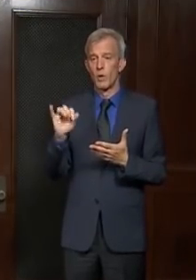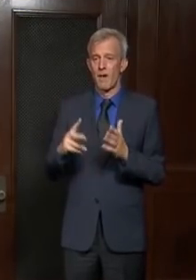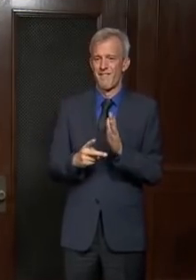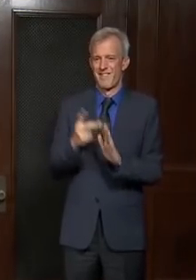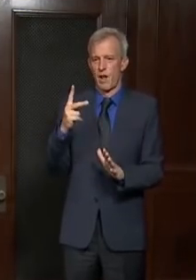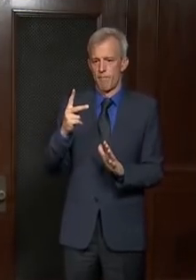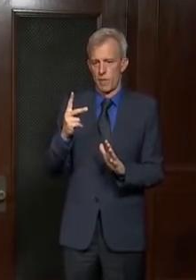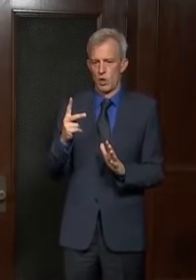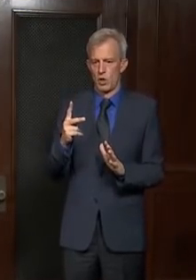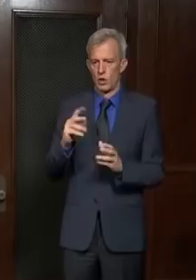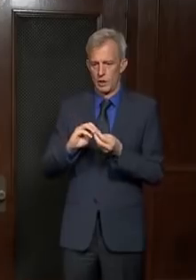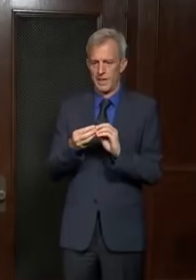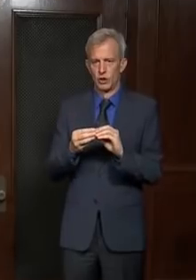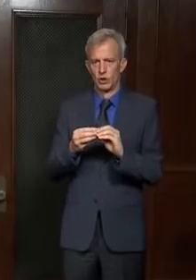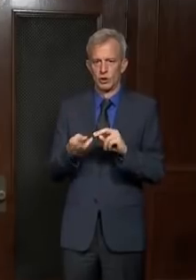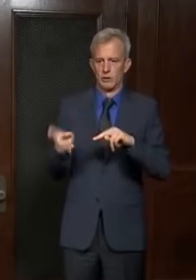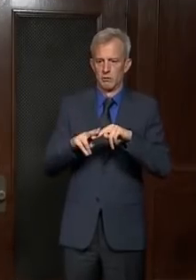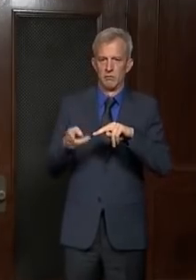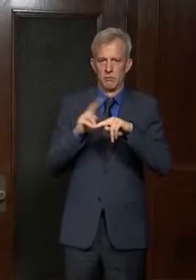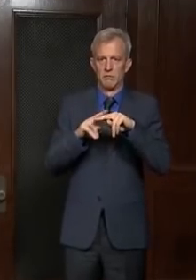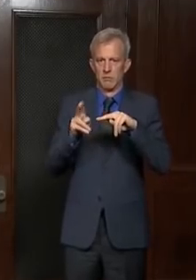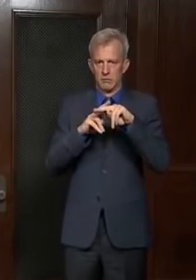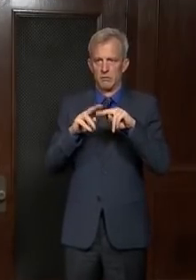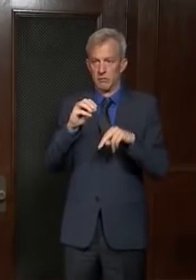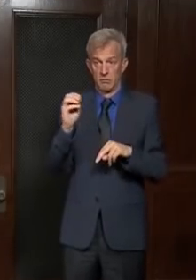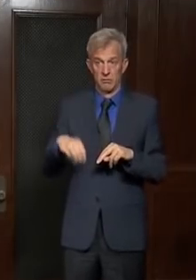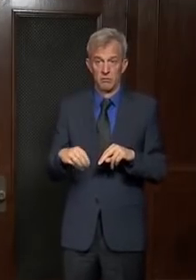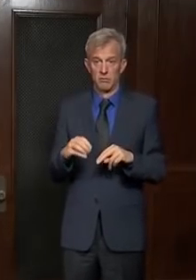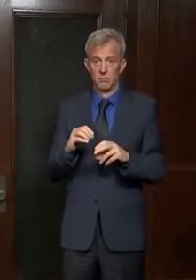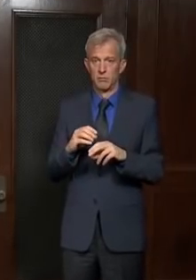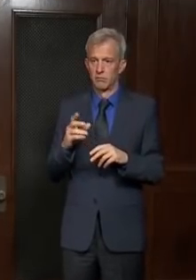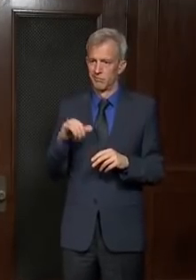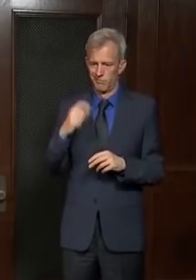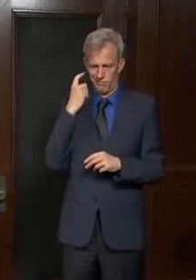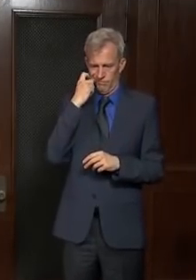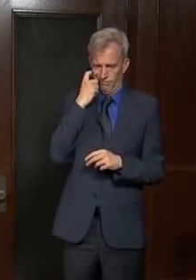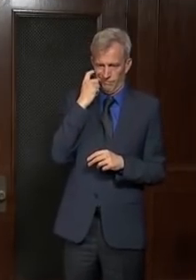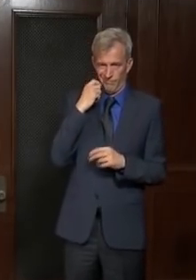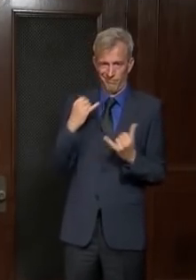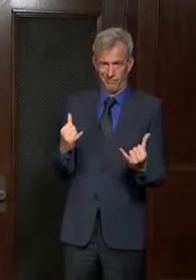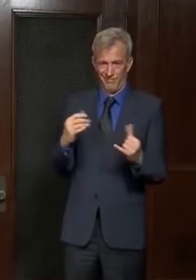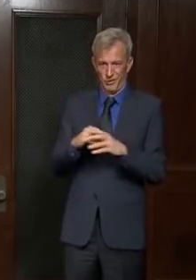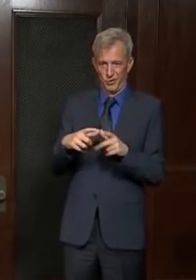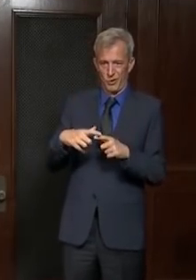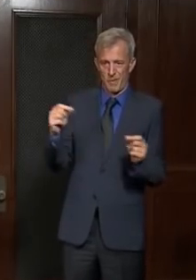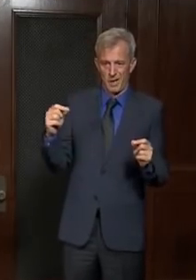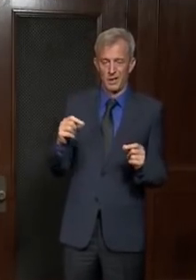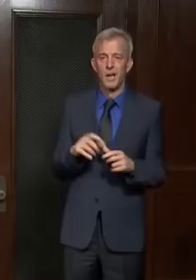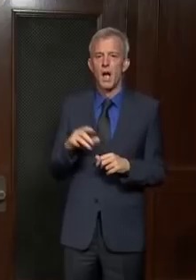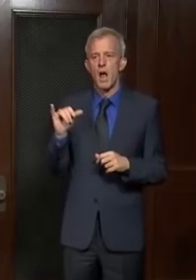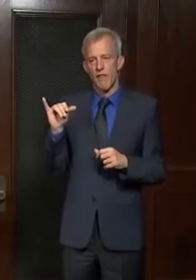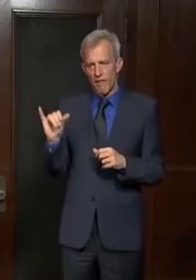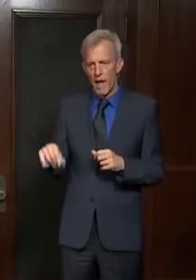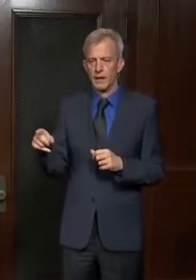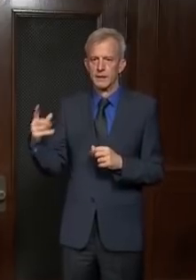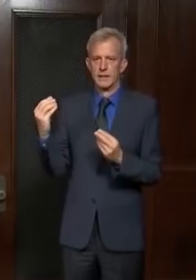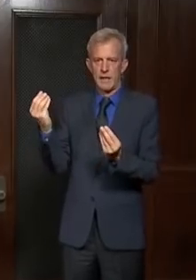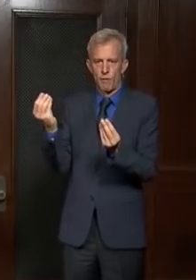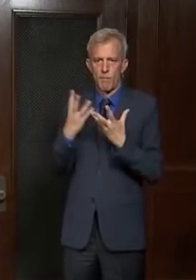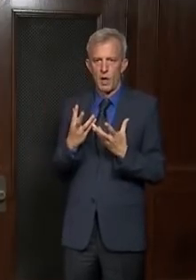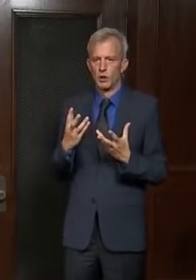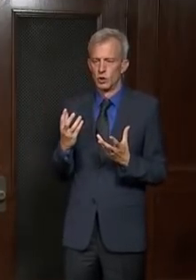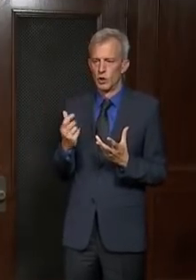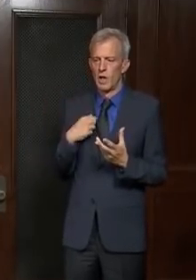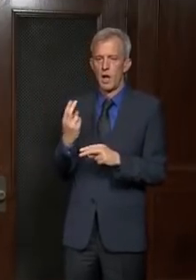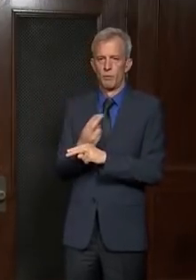increases in the number of cases. These are the hard truths that guide me, the data that I'm using to make these decisions each night. When we